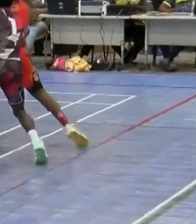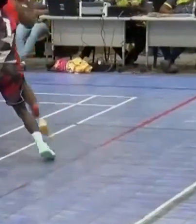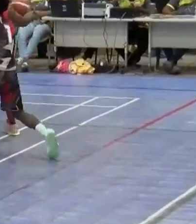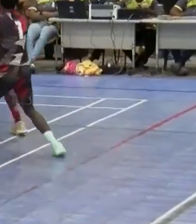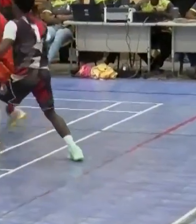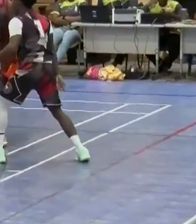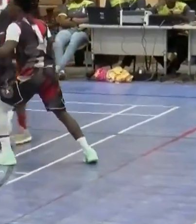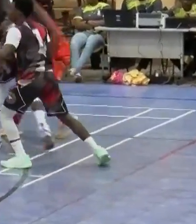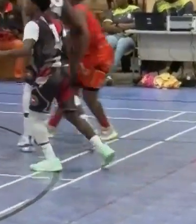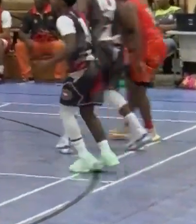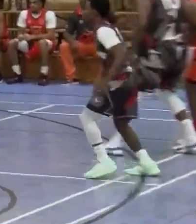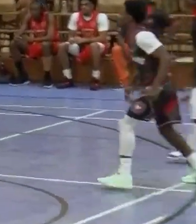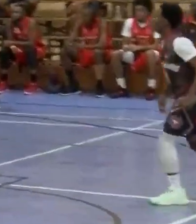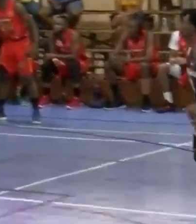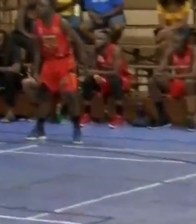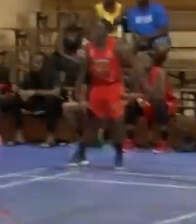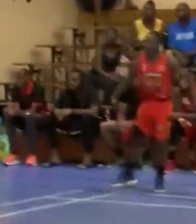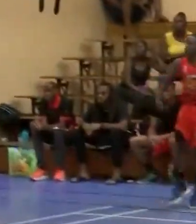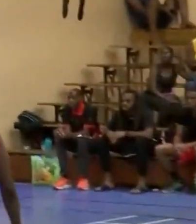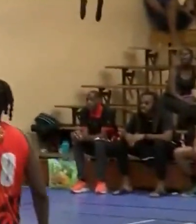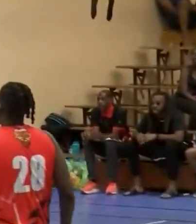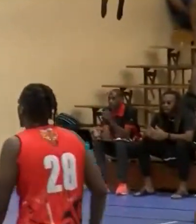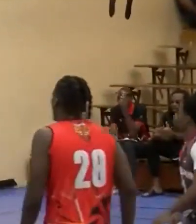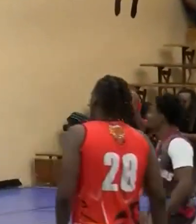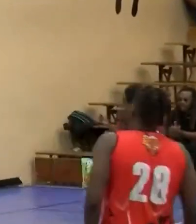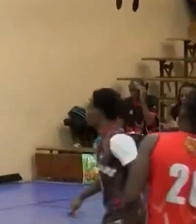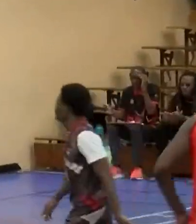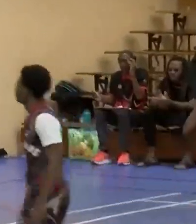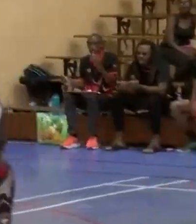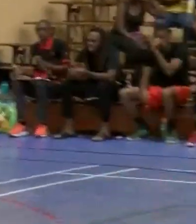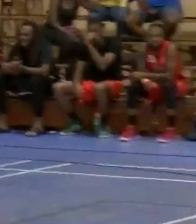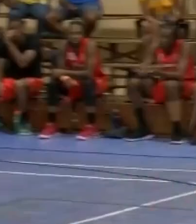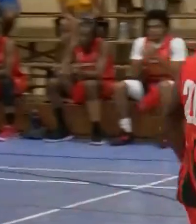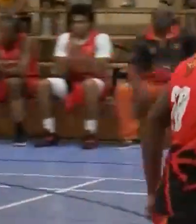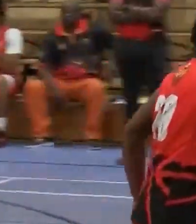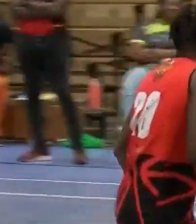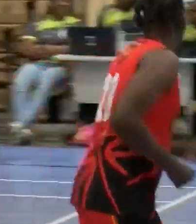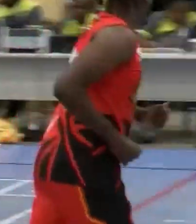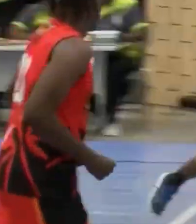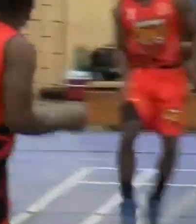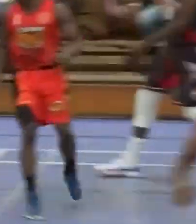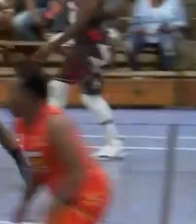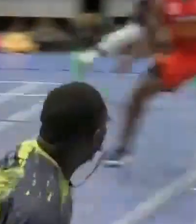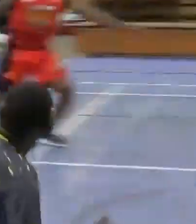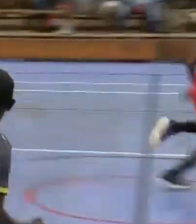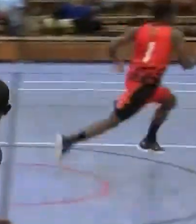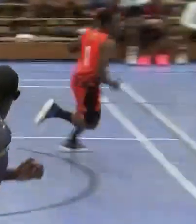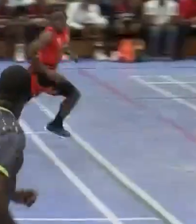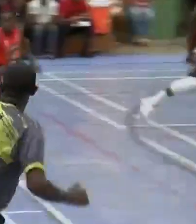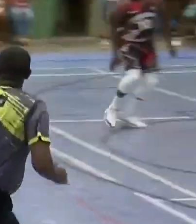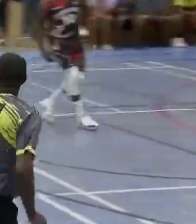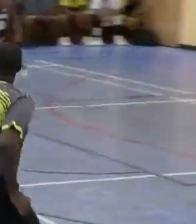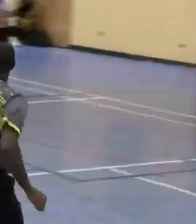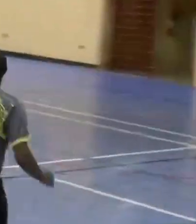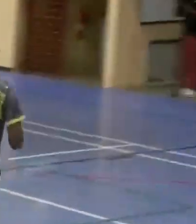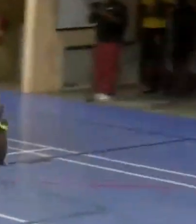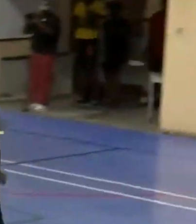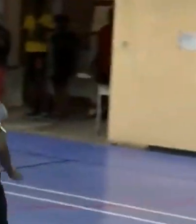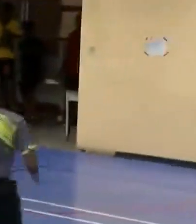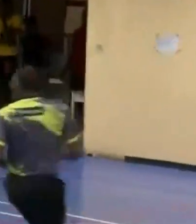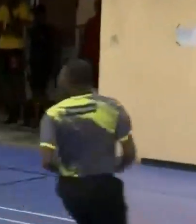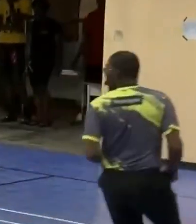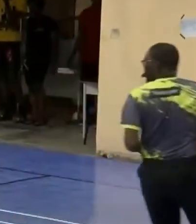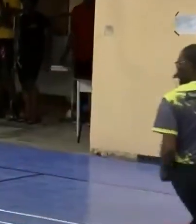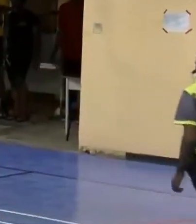Akeem Marsh playing the pick and roll, which led to Marsh freed up for the uncontested bank shot. At the other end, Darren